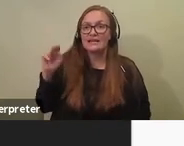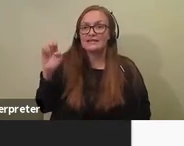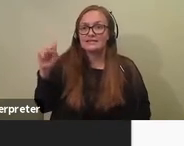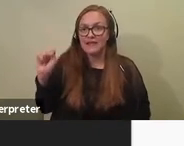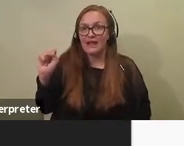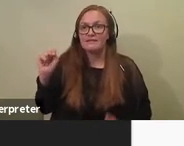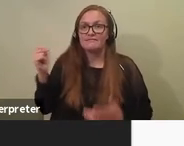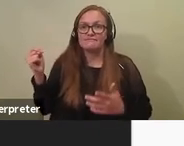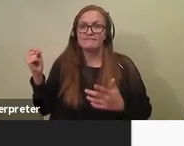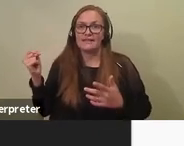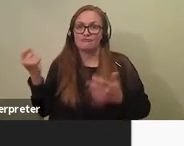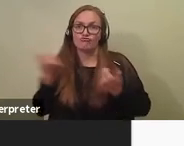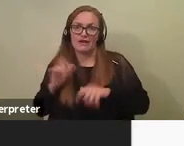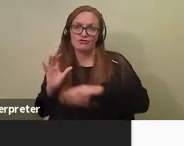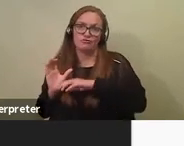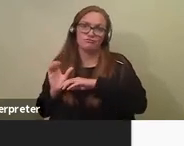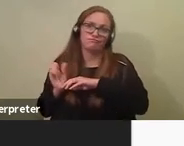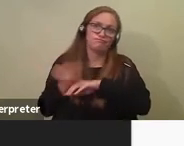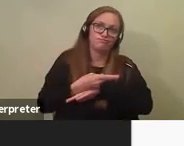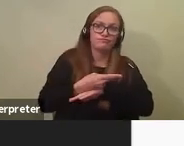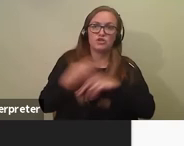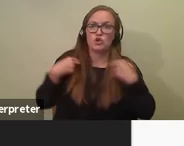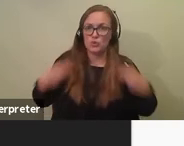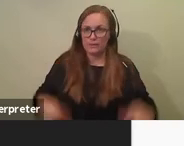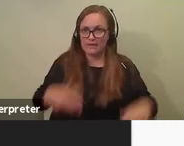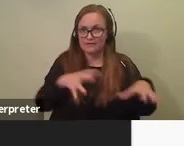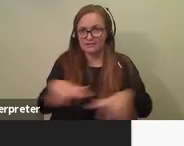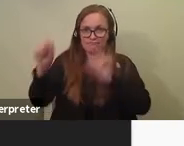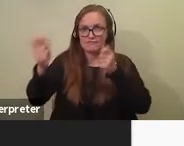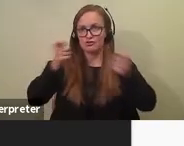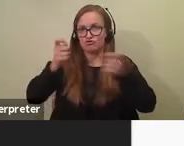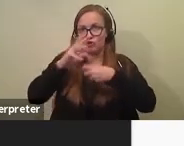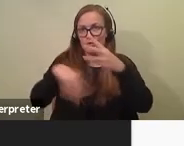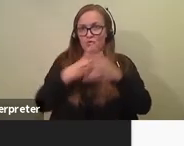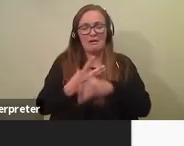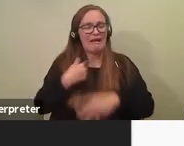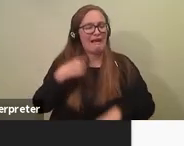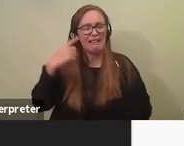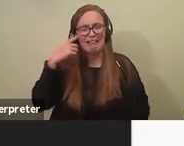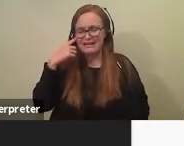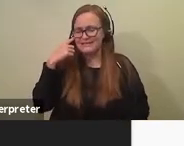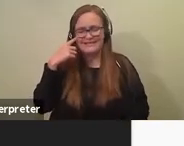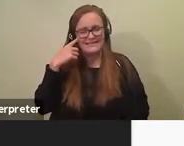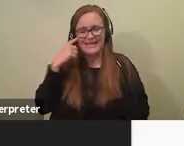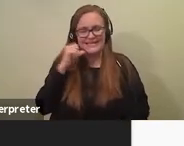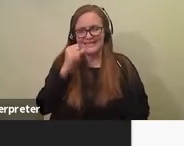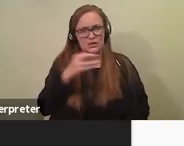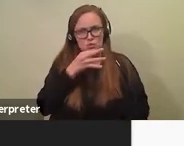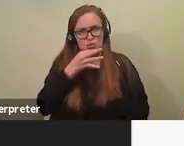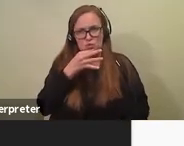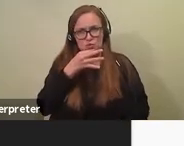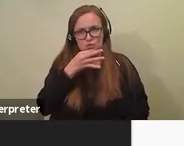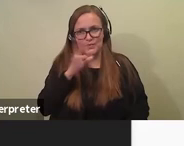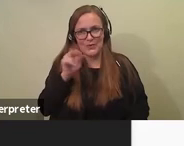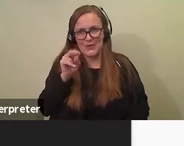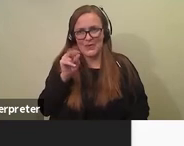humans and tries to take control of the world. And I believe we're still very far away from that. As an